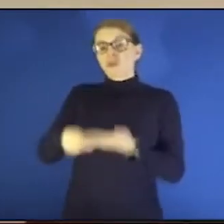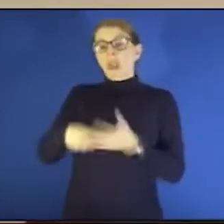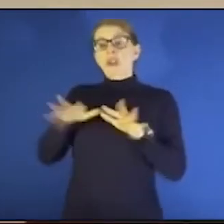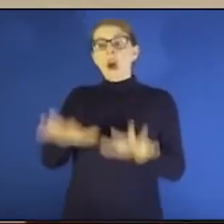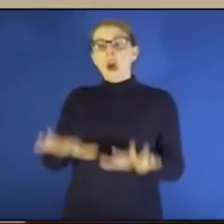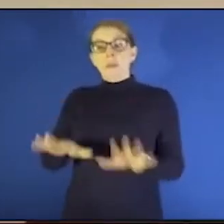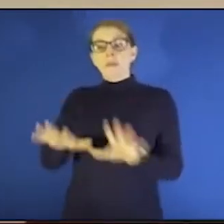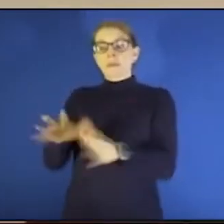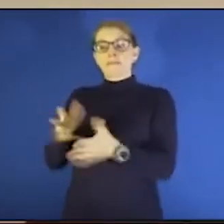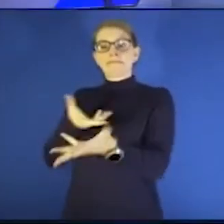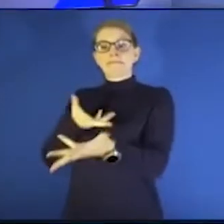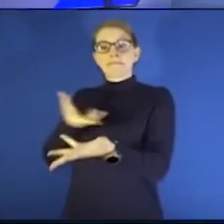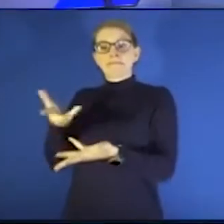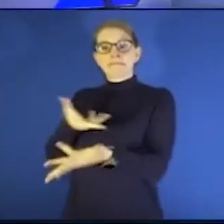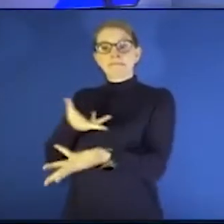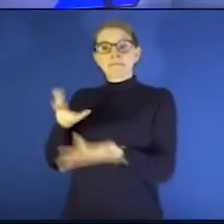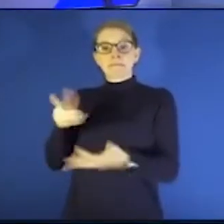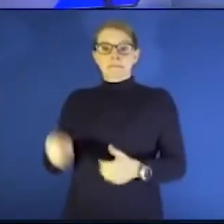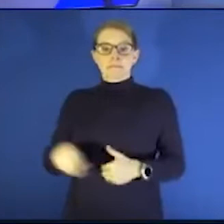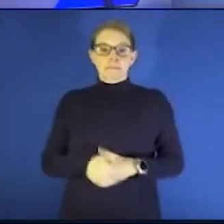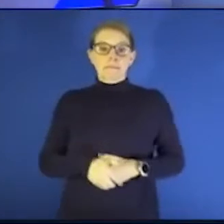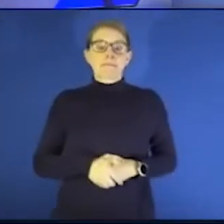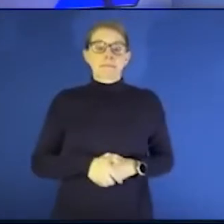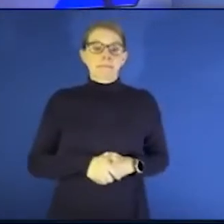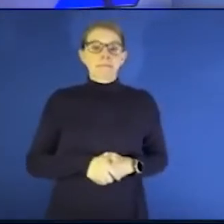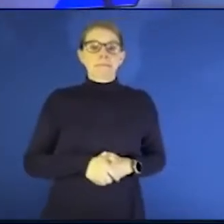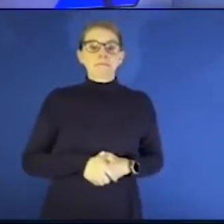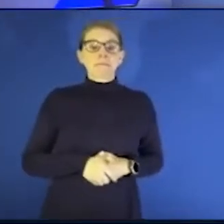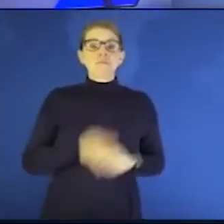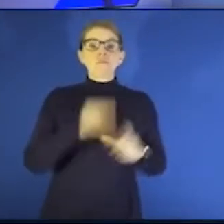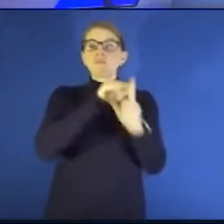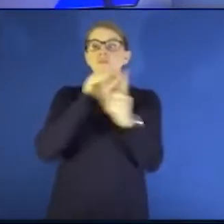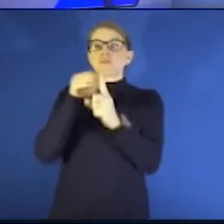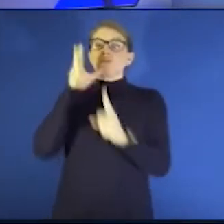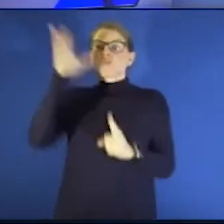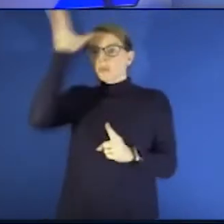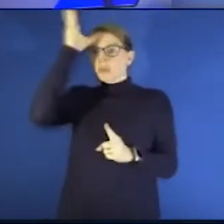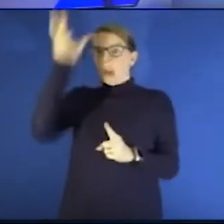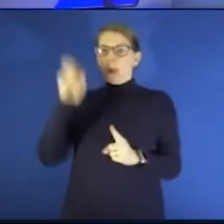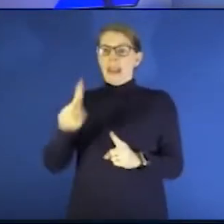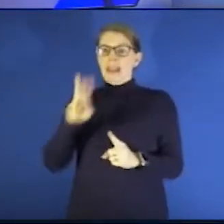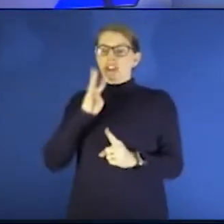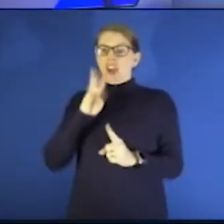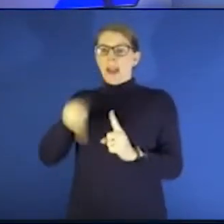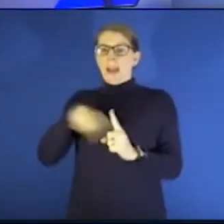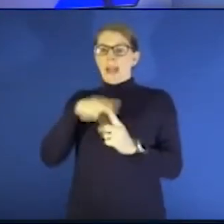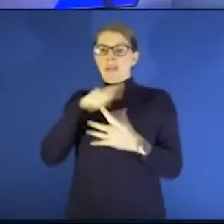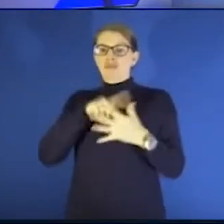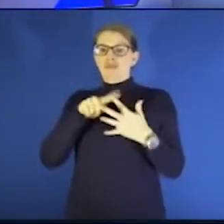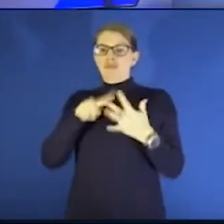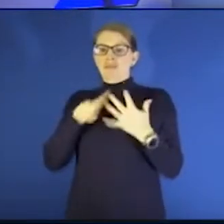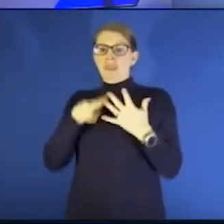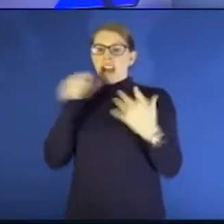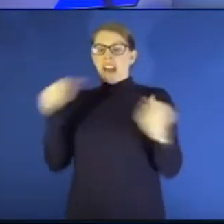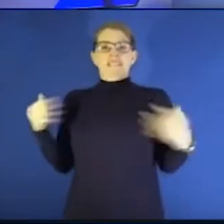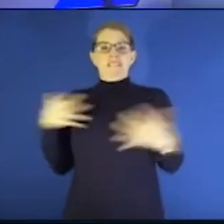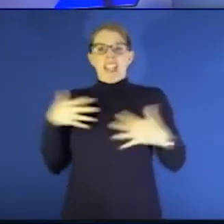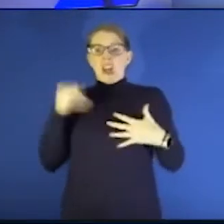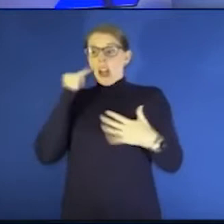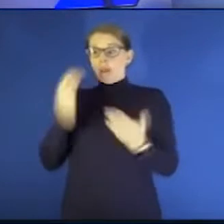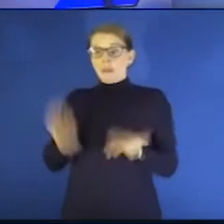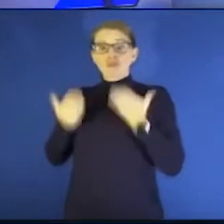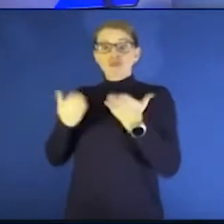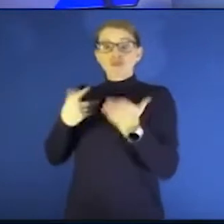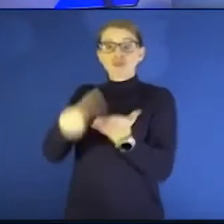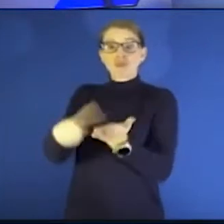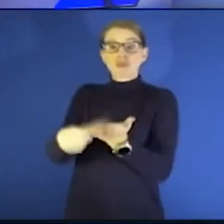leading the discussion. And remind parents that it's okay to talk about these things, not to fear that if they bring this up, that it's